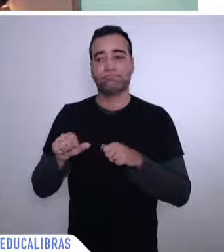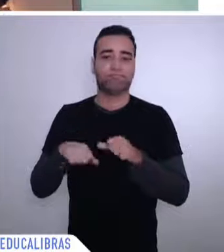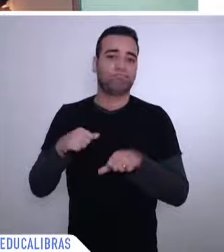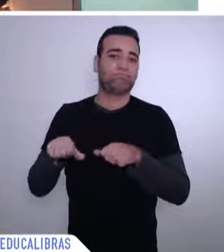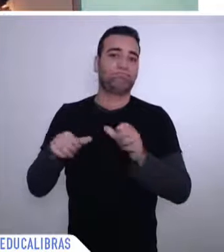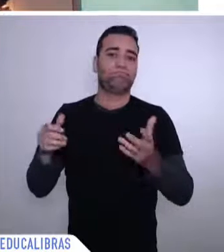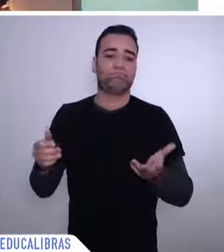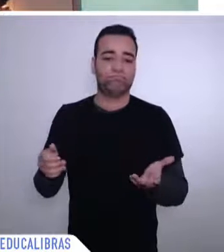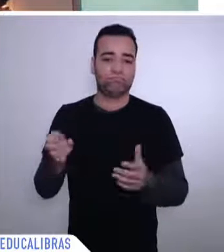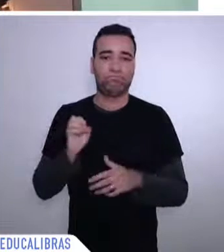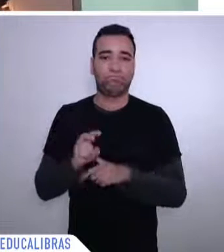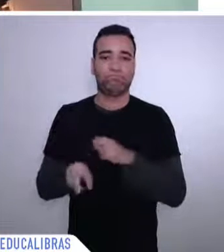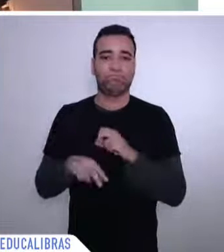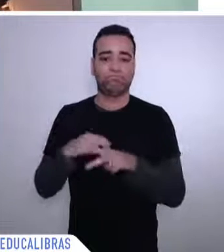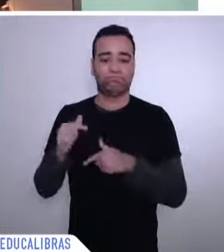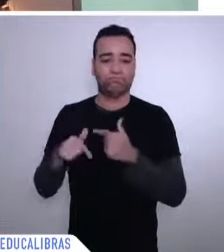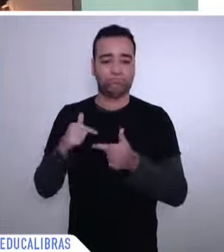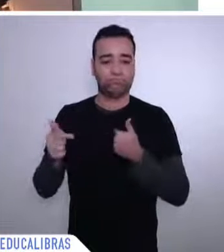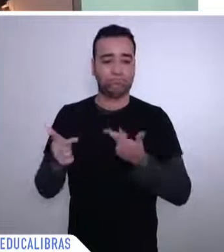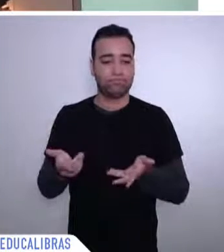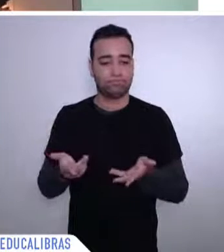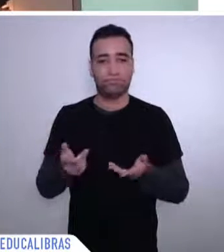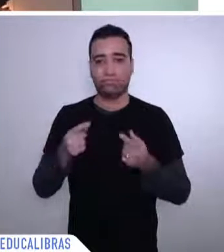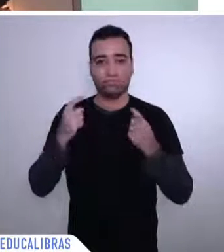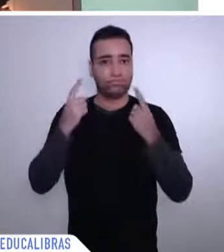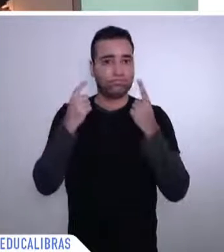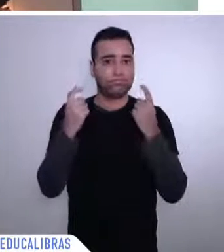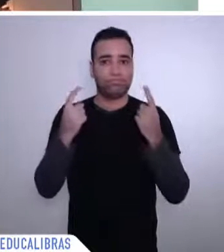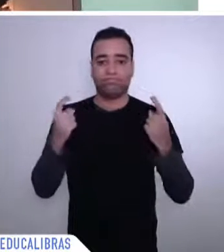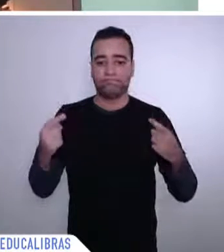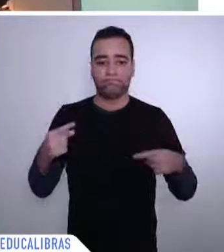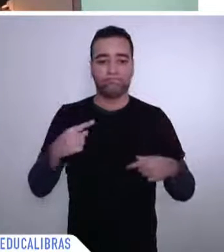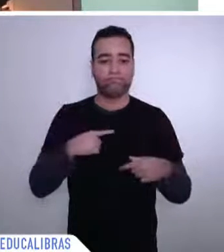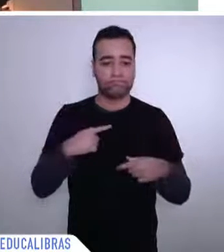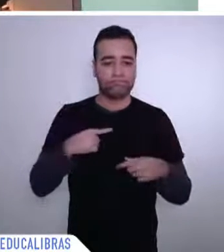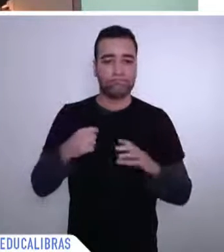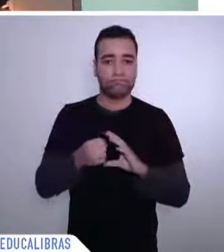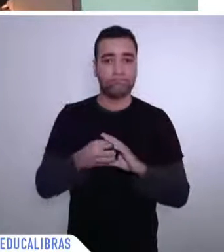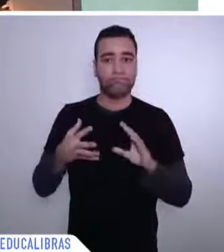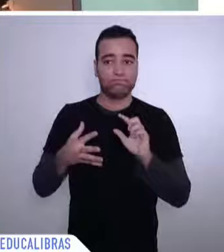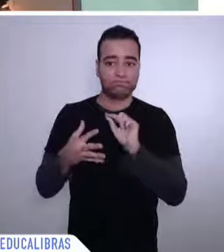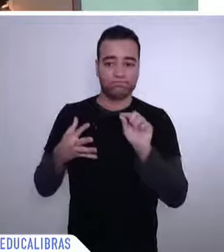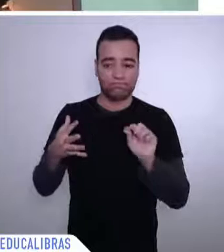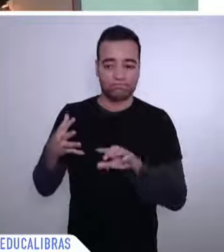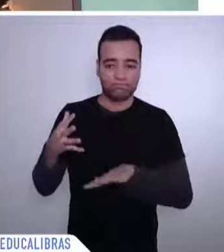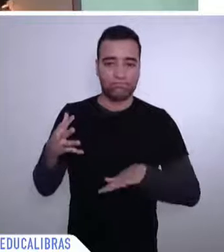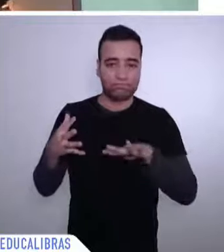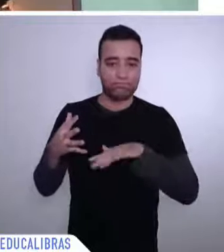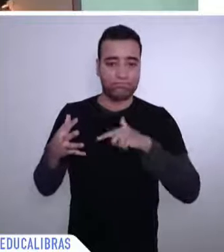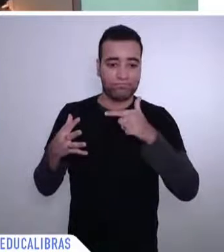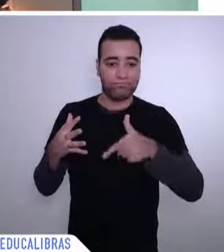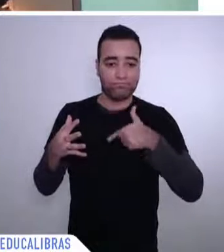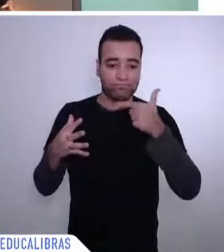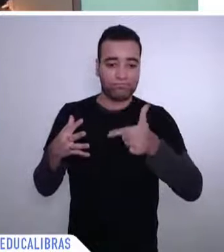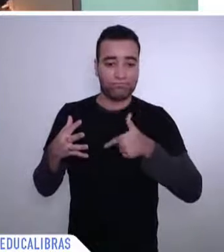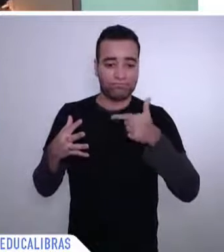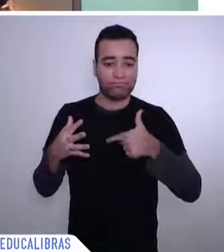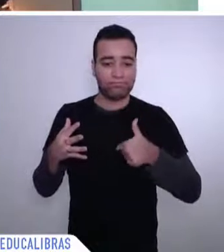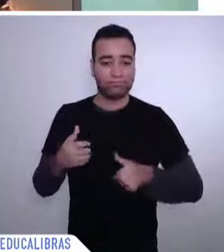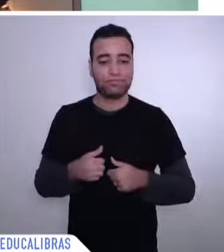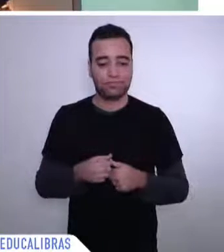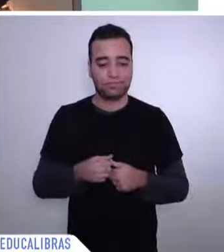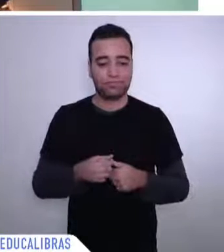extremely volatile economy and very violent when characterized within